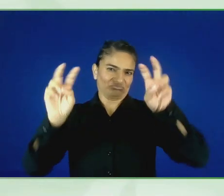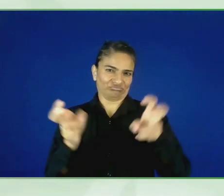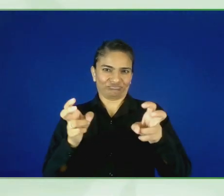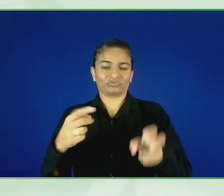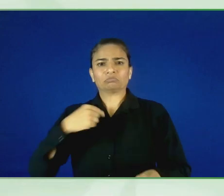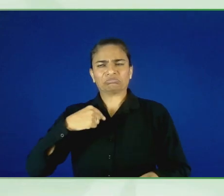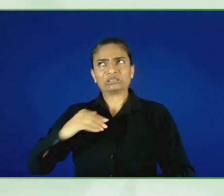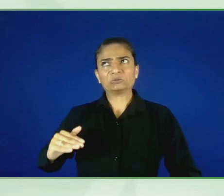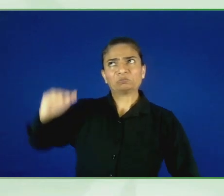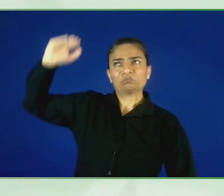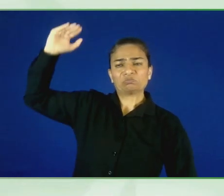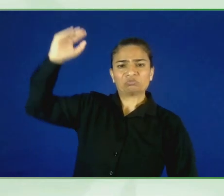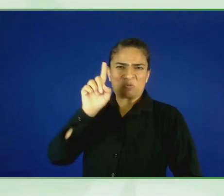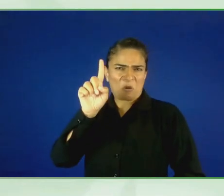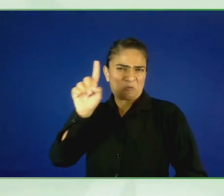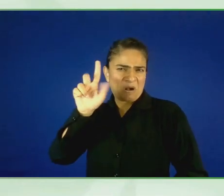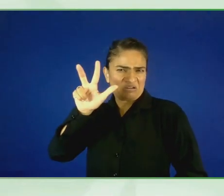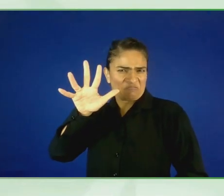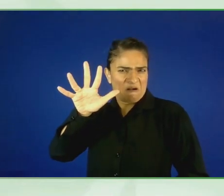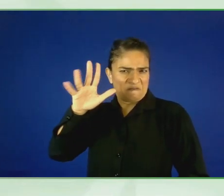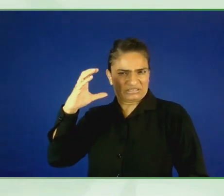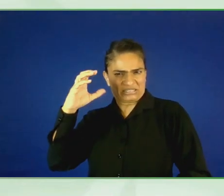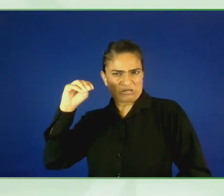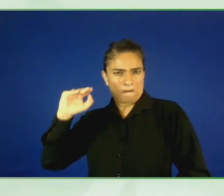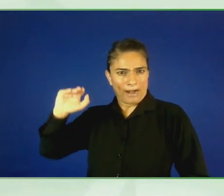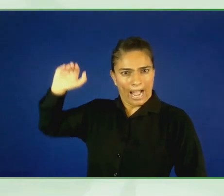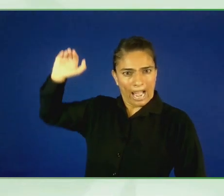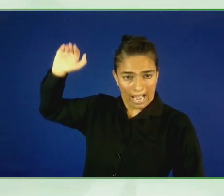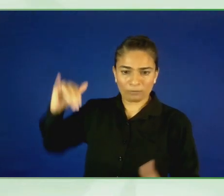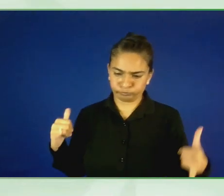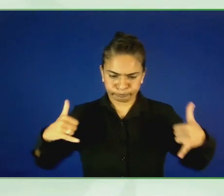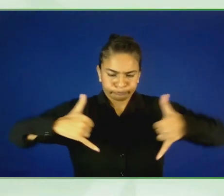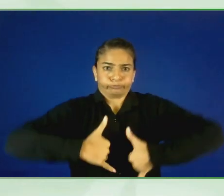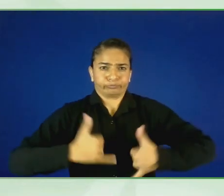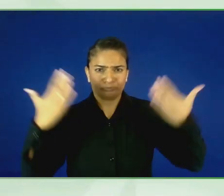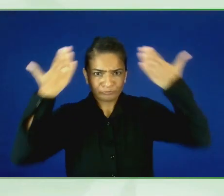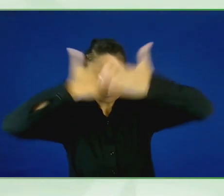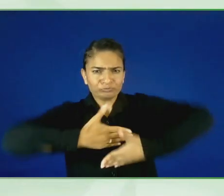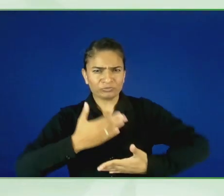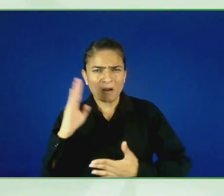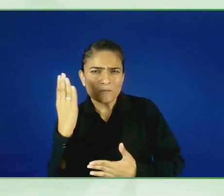is dark brown, and I'm having a gray 1-week beard.